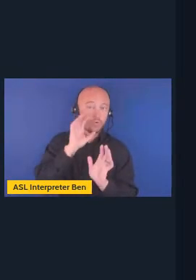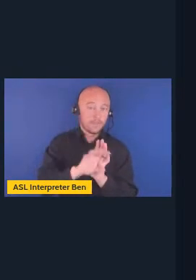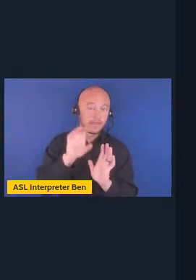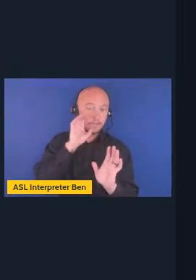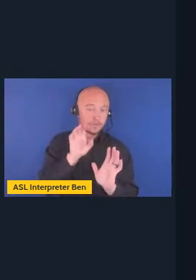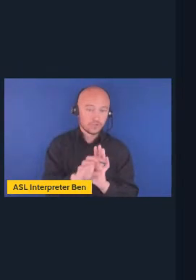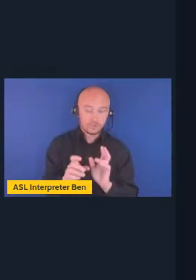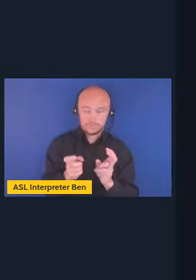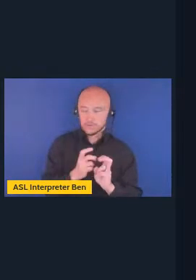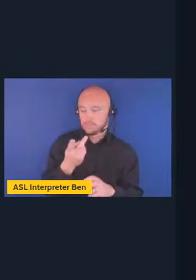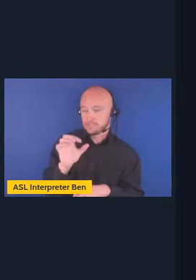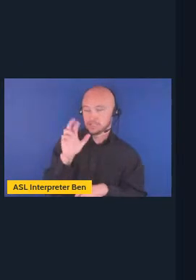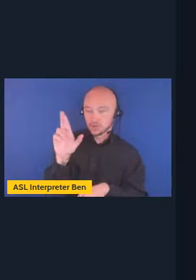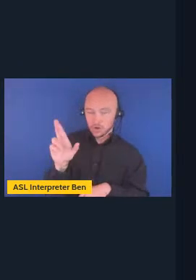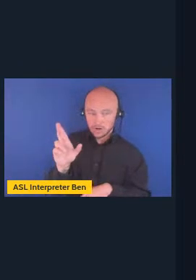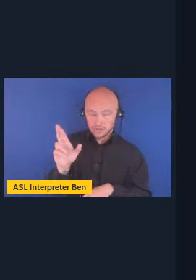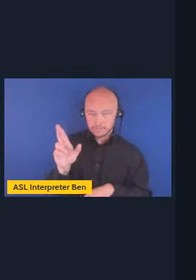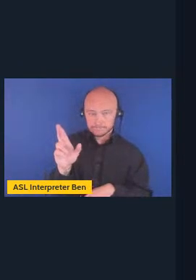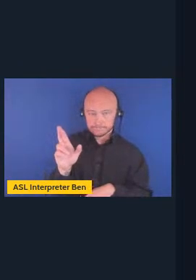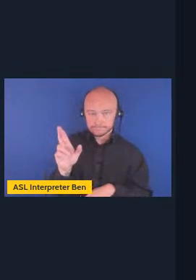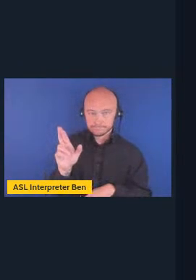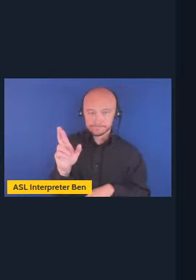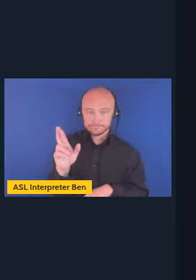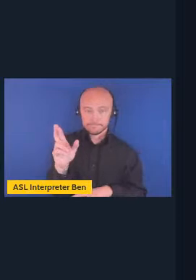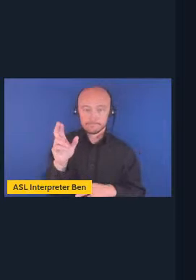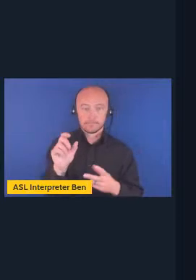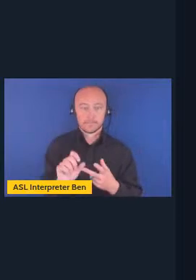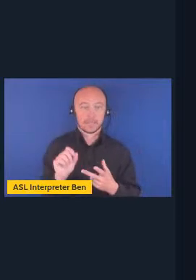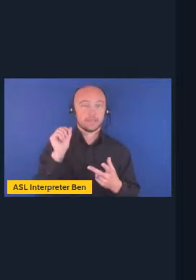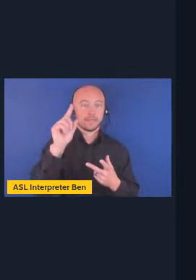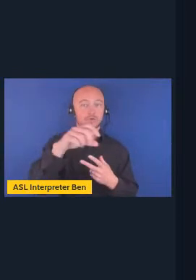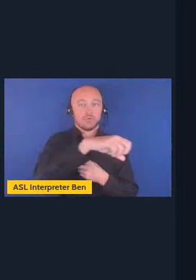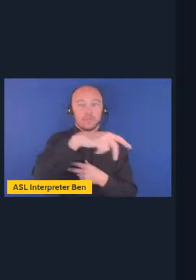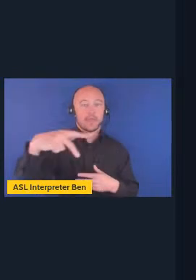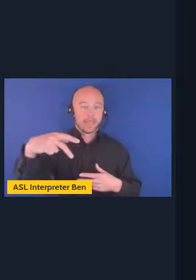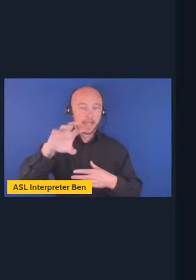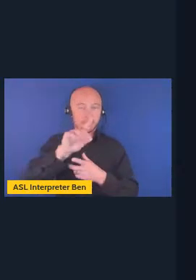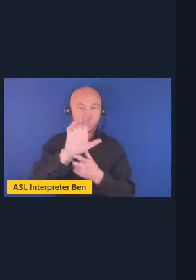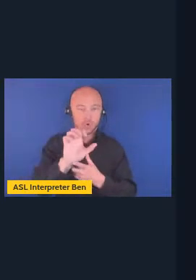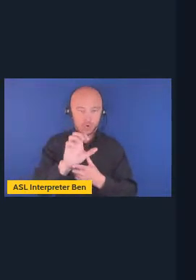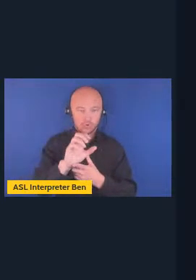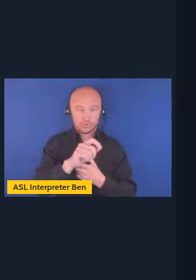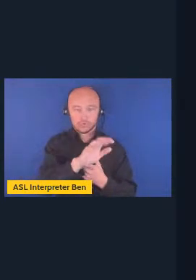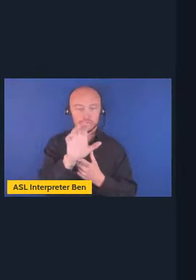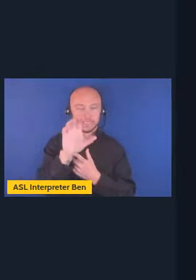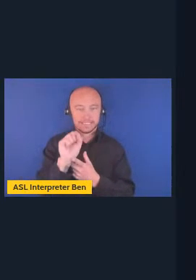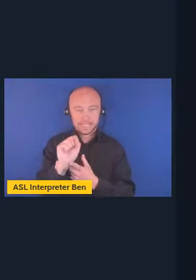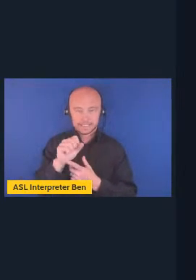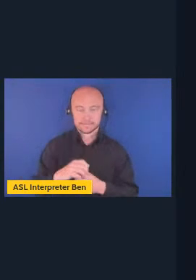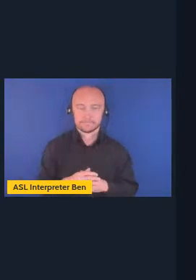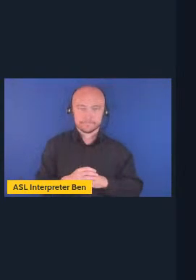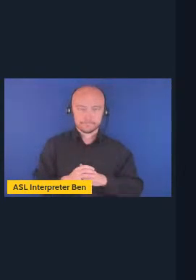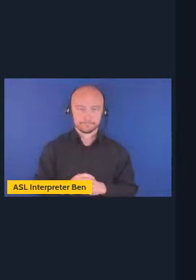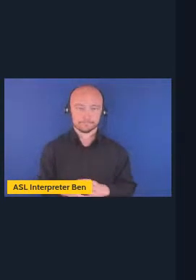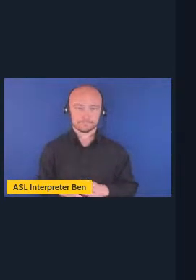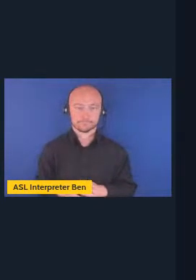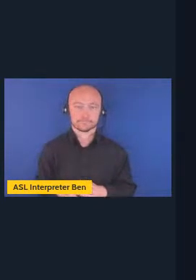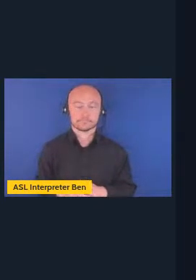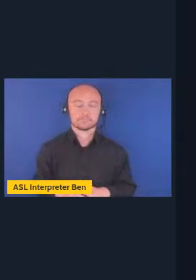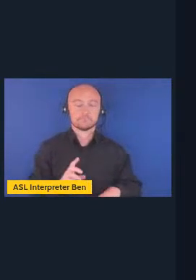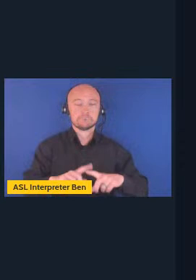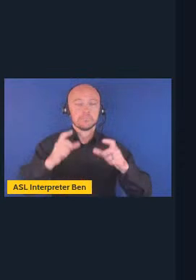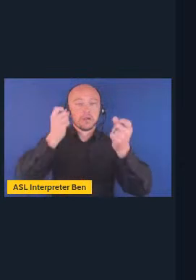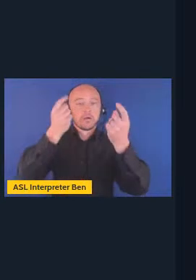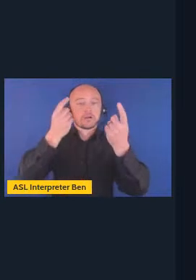ECR repo and then it will deploy your application code base to the ECS cluster. However,